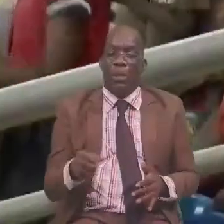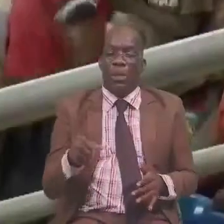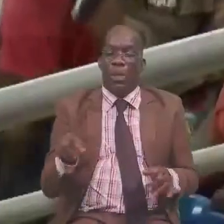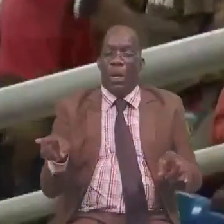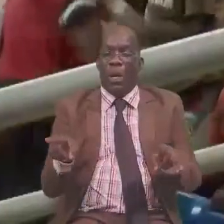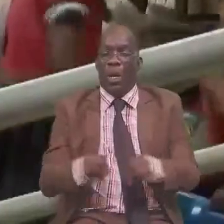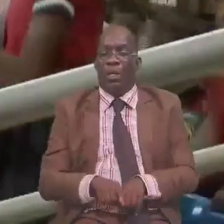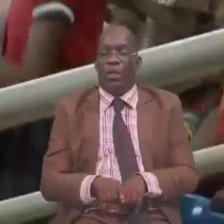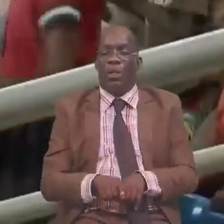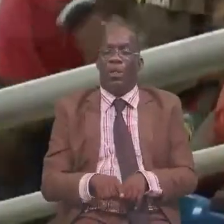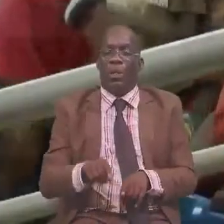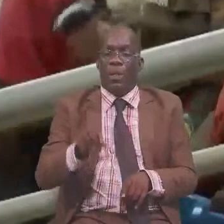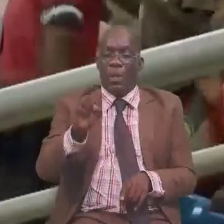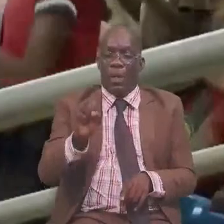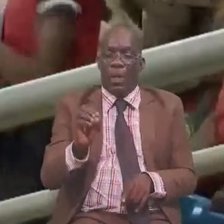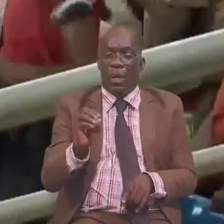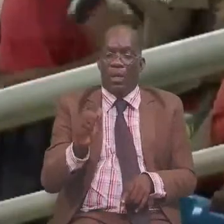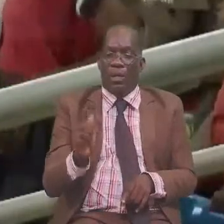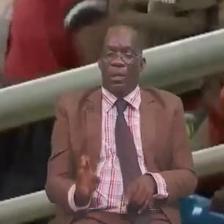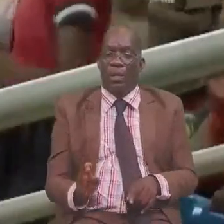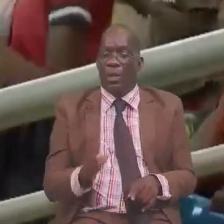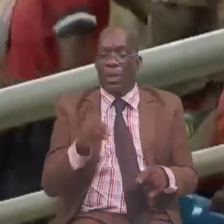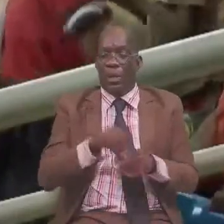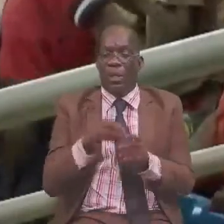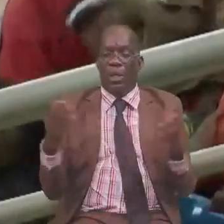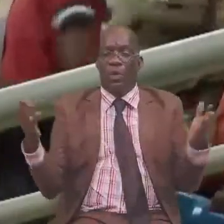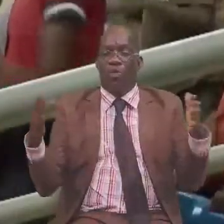like ashes in the wind.